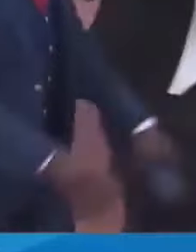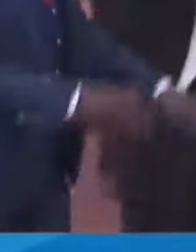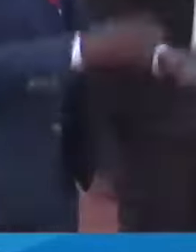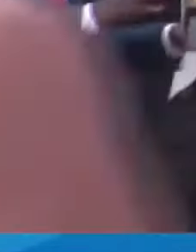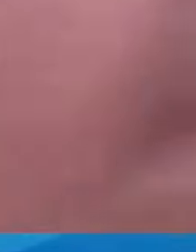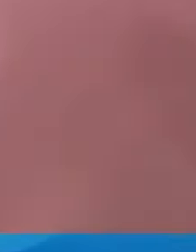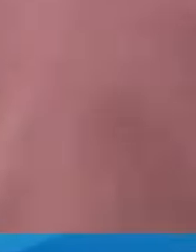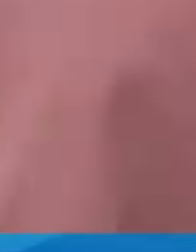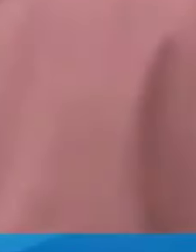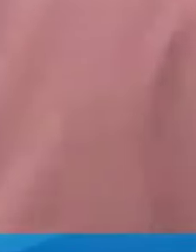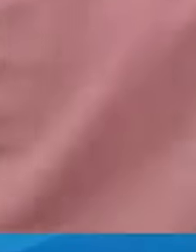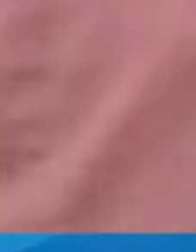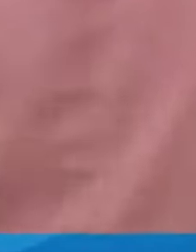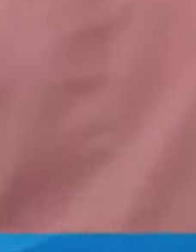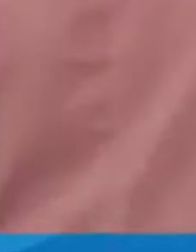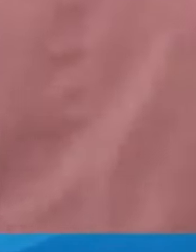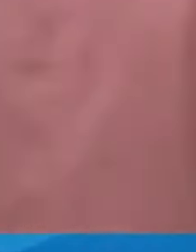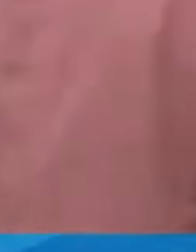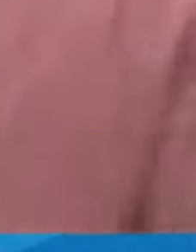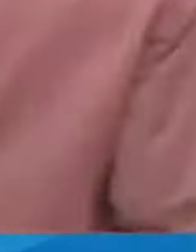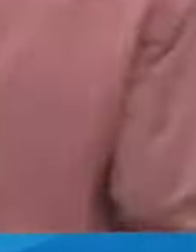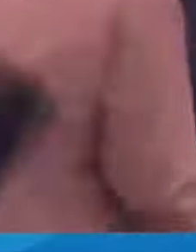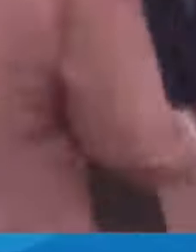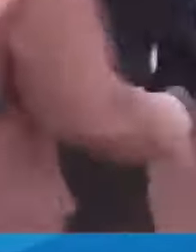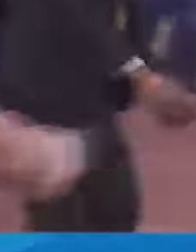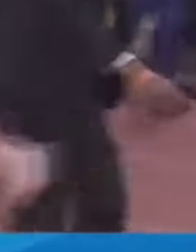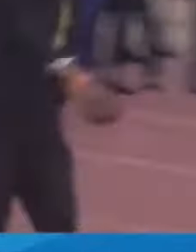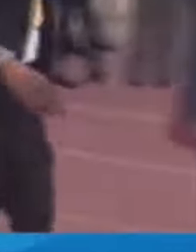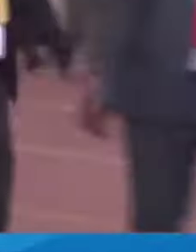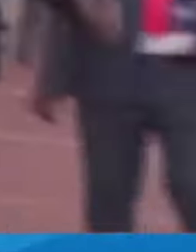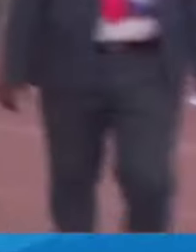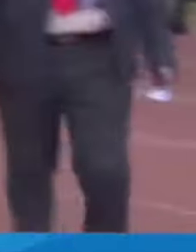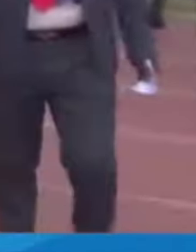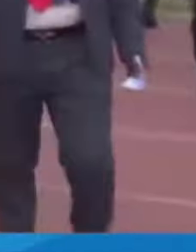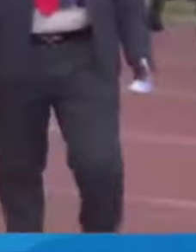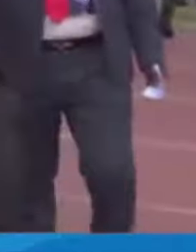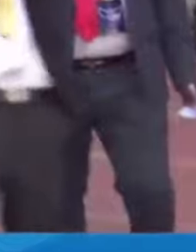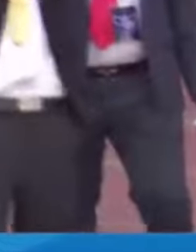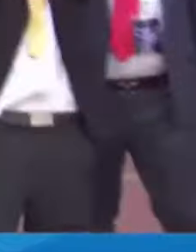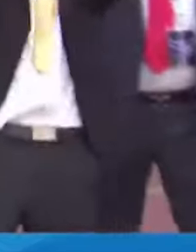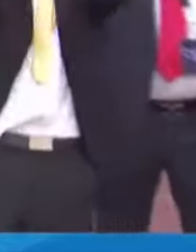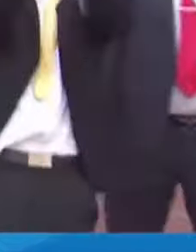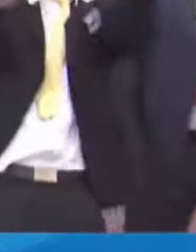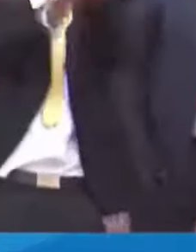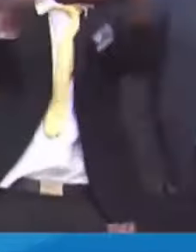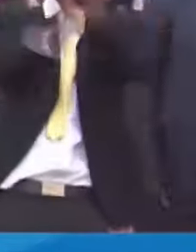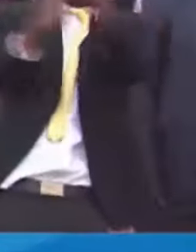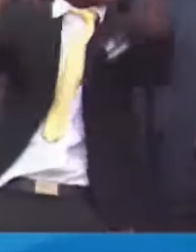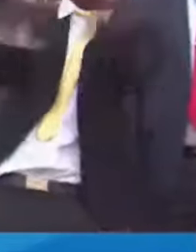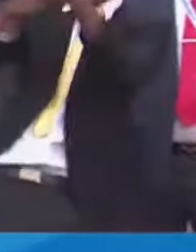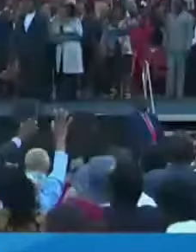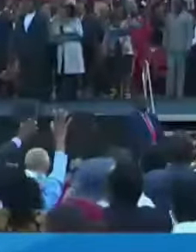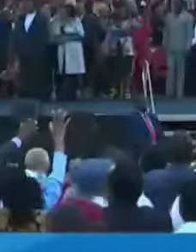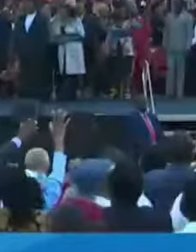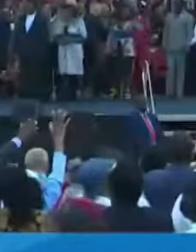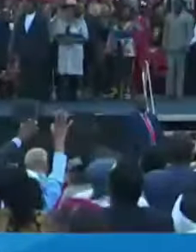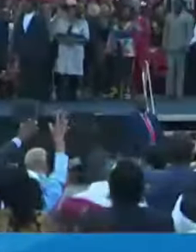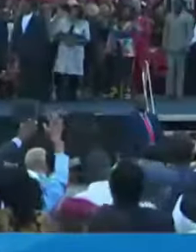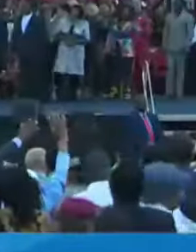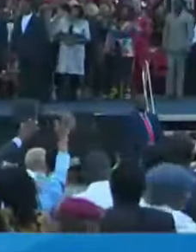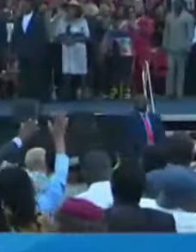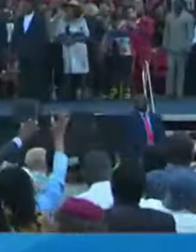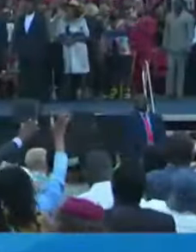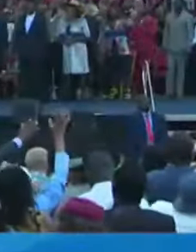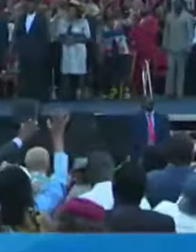my somebody shout Victory is my name Miracle is